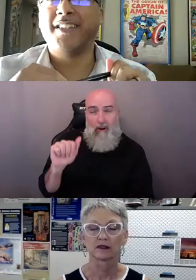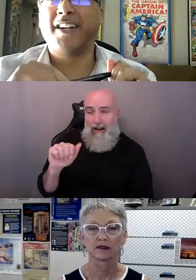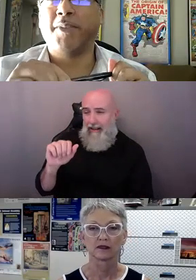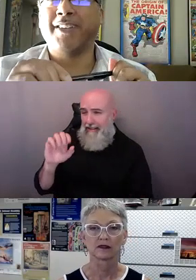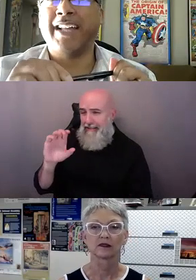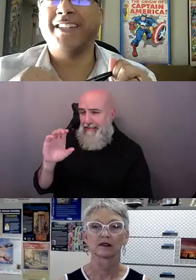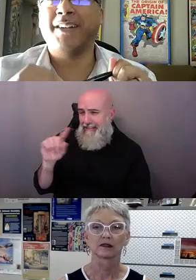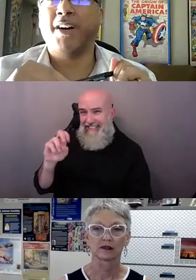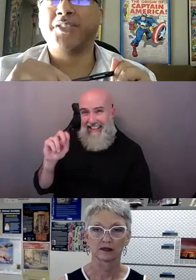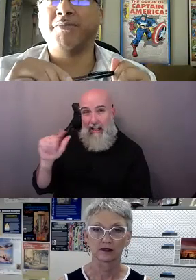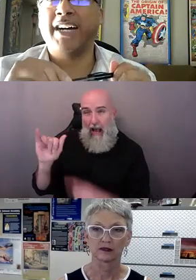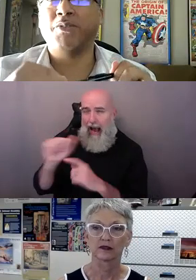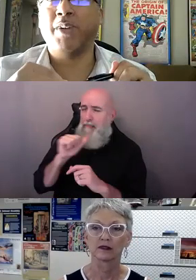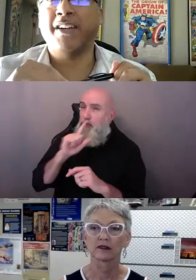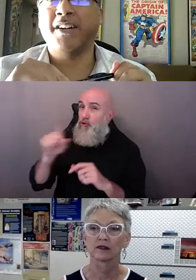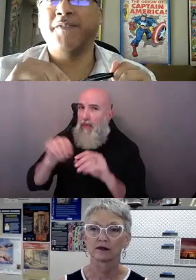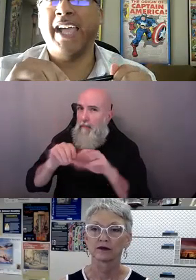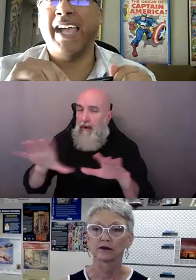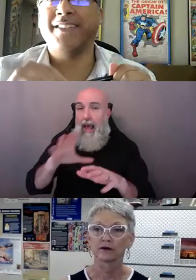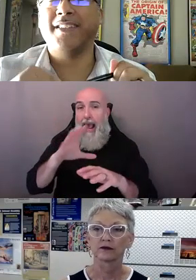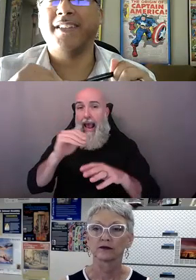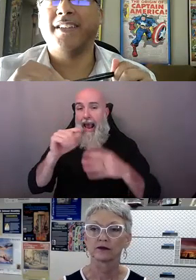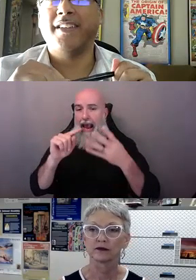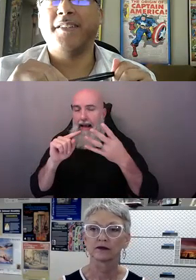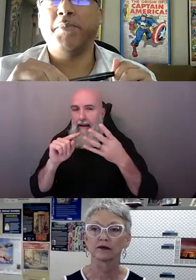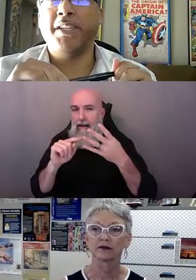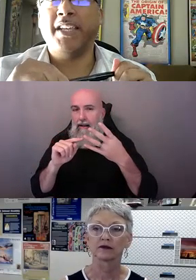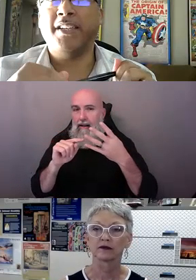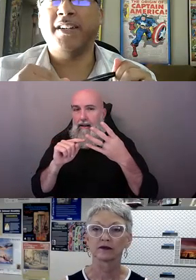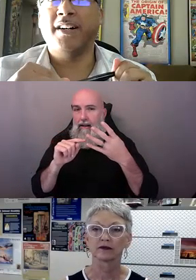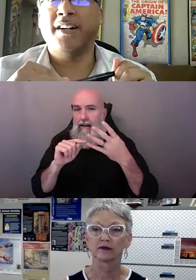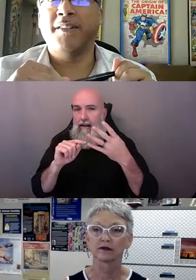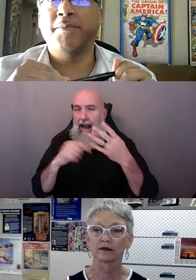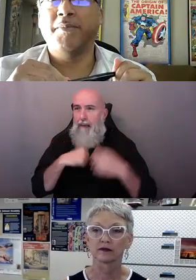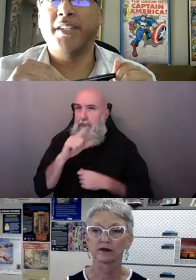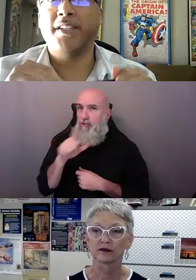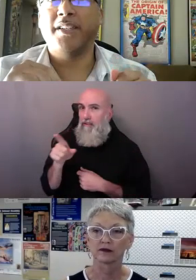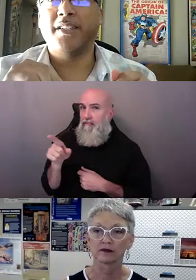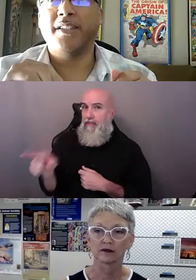that's come online, and I'm also not aware of that being